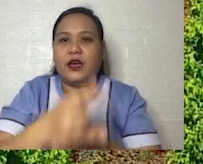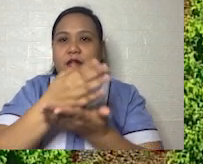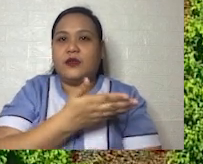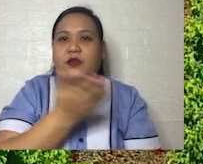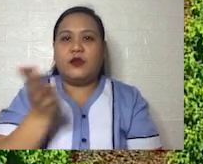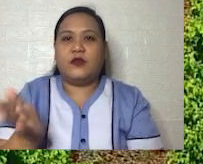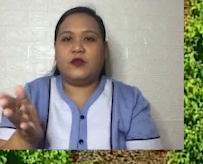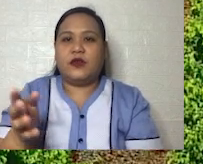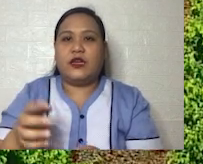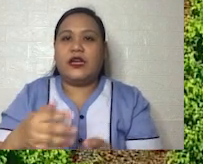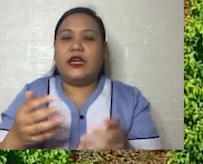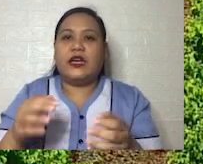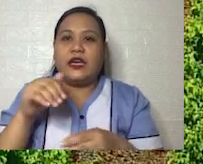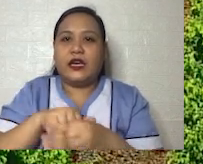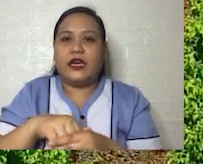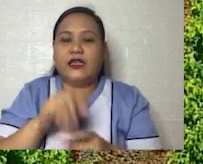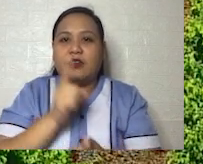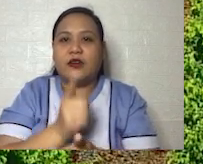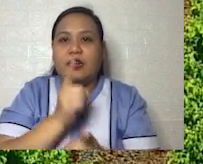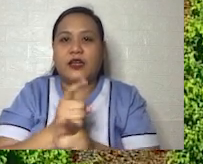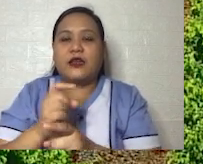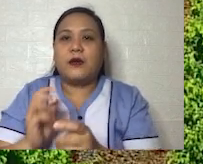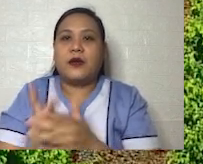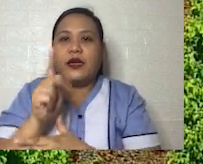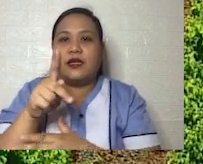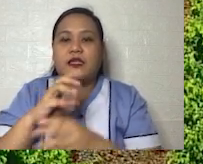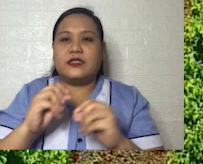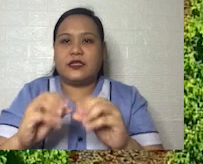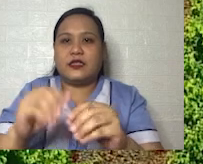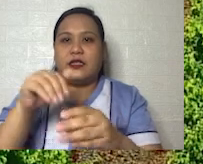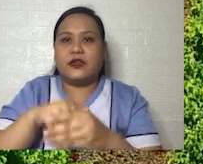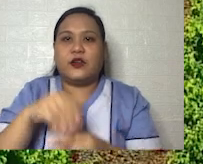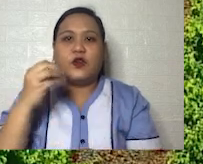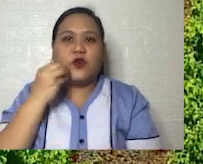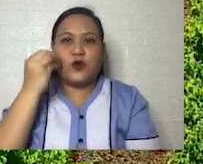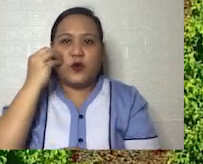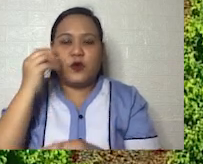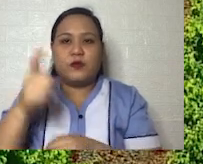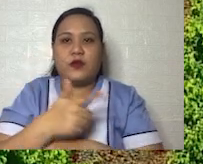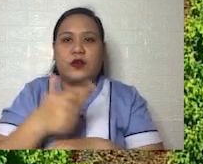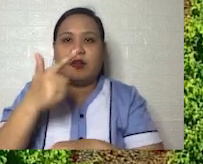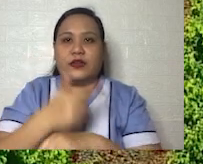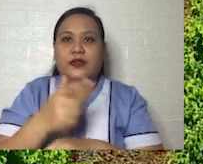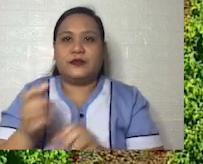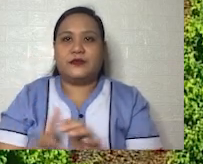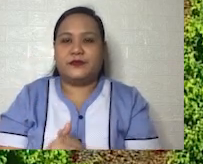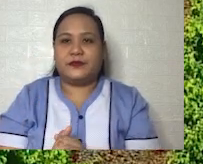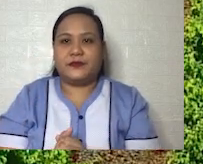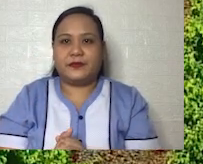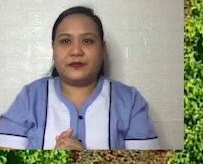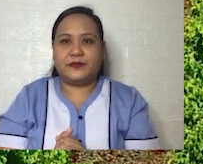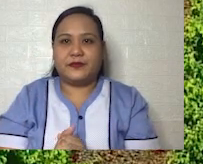tutorial will help you on the correct way of sowing seeds at your home garden.